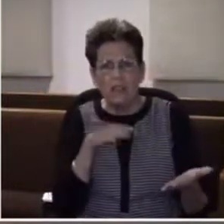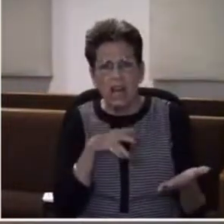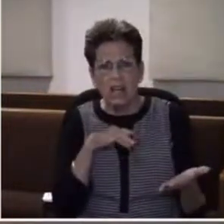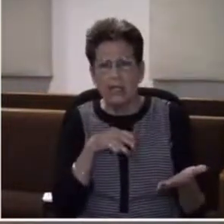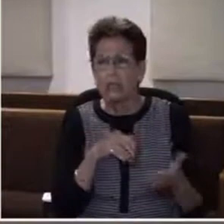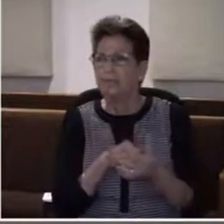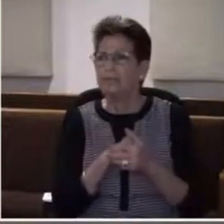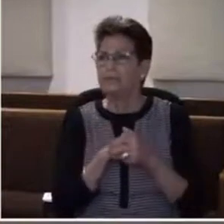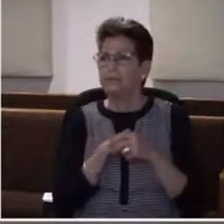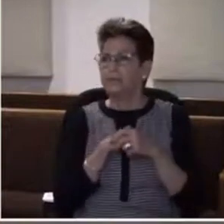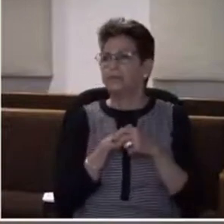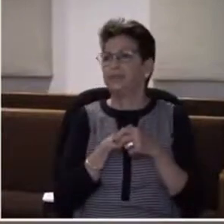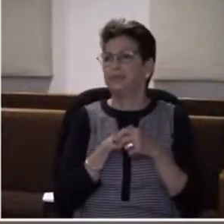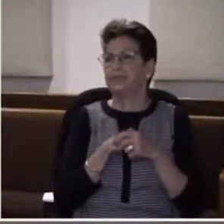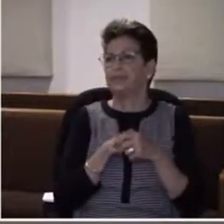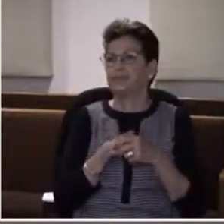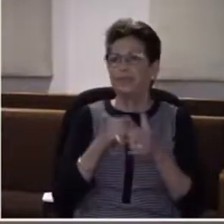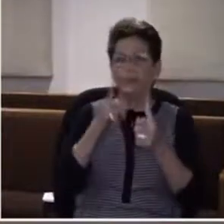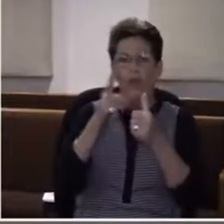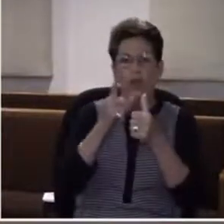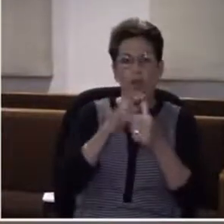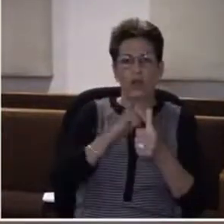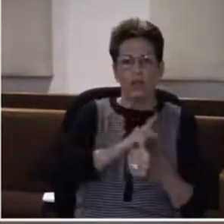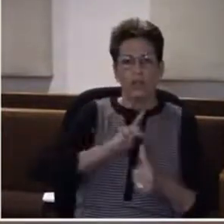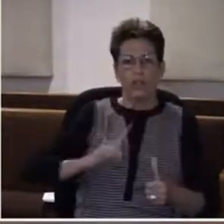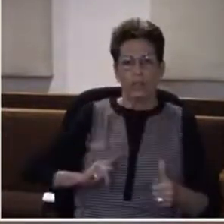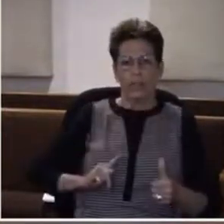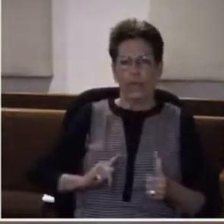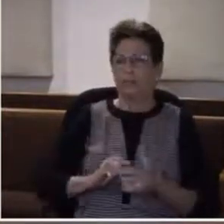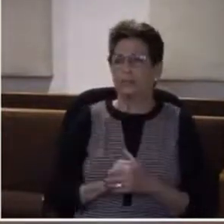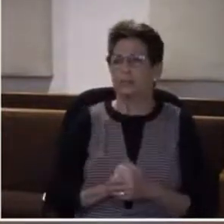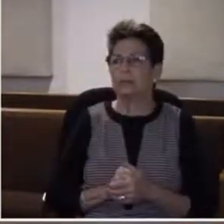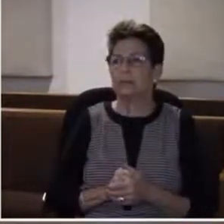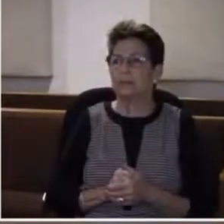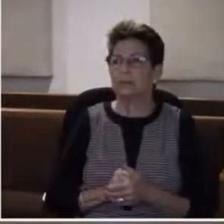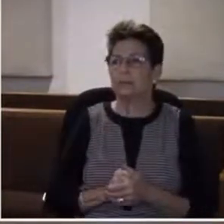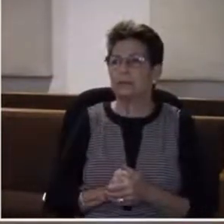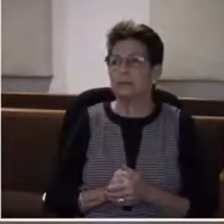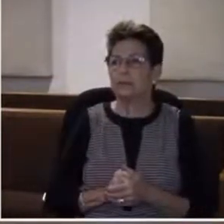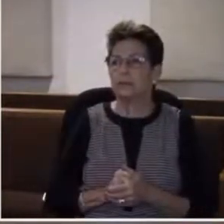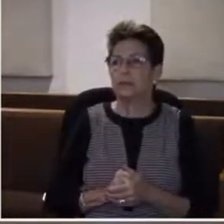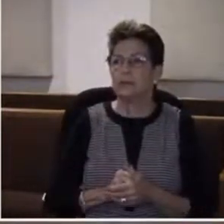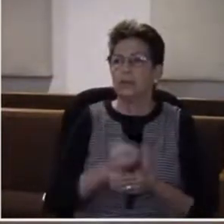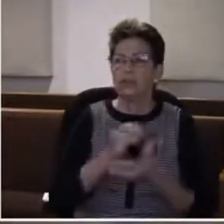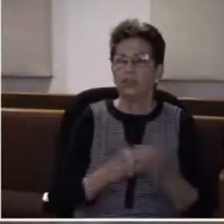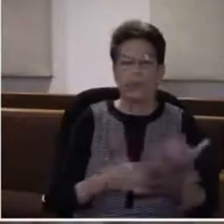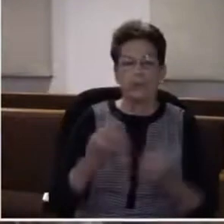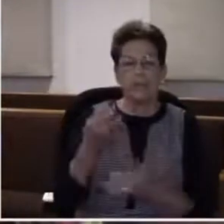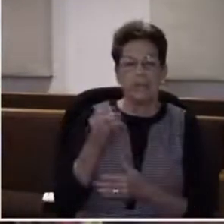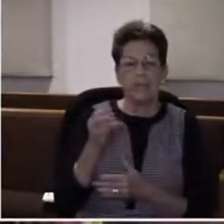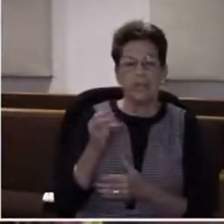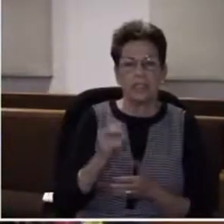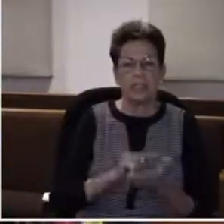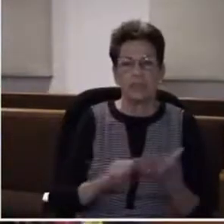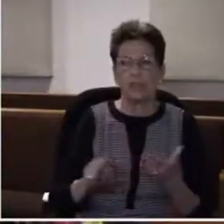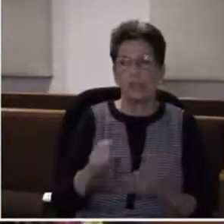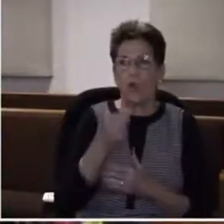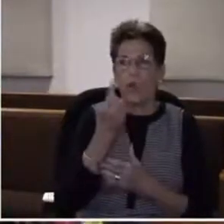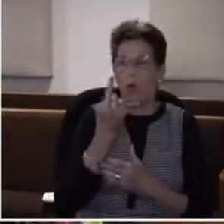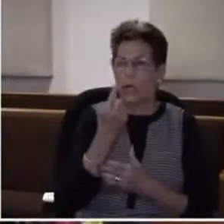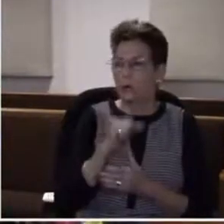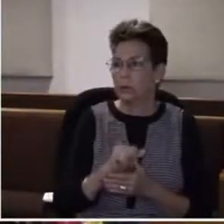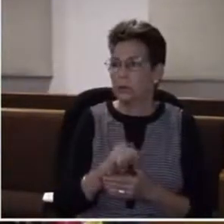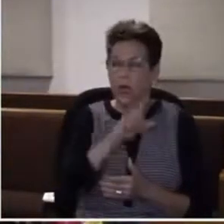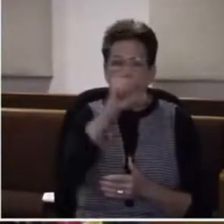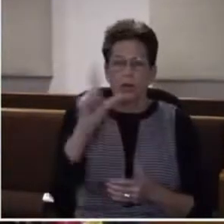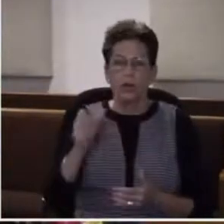1. And Elijah the Tishbite, who was of the inhabitants of Gilead, said unto Ahab, as the Lord God of